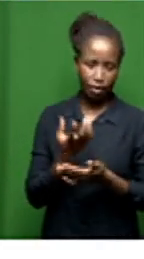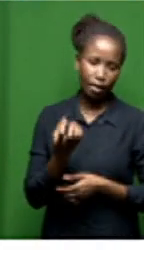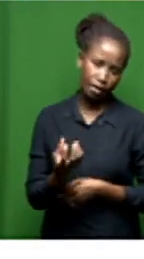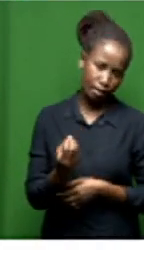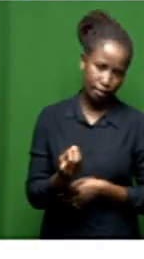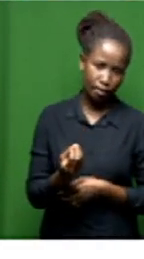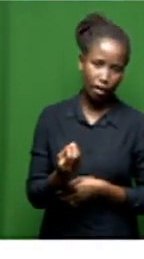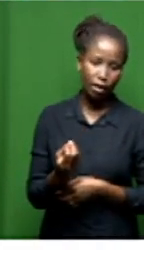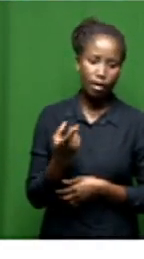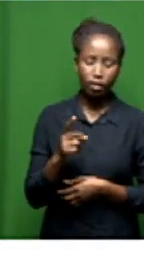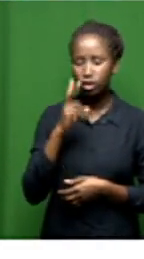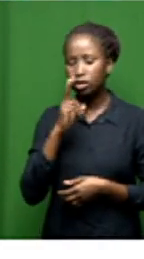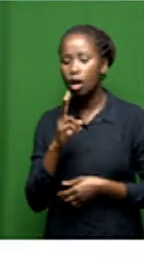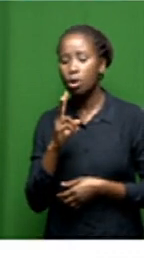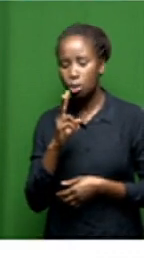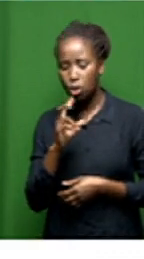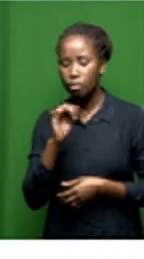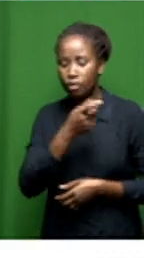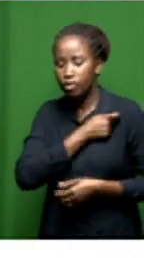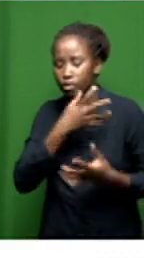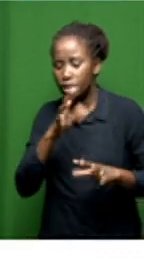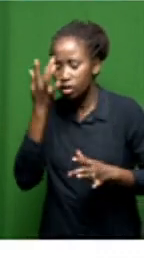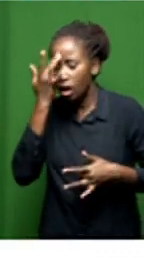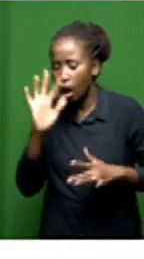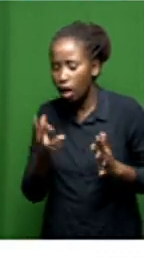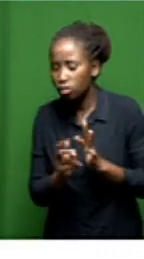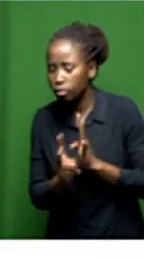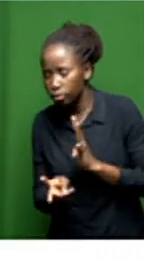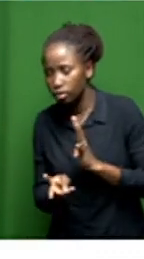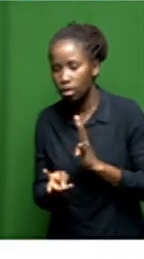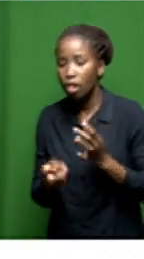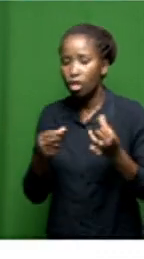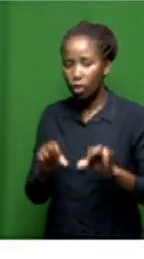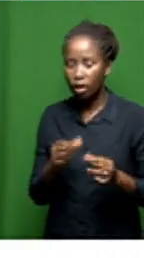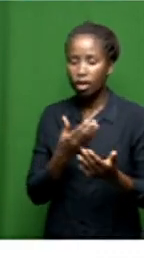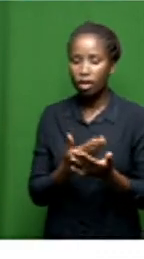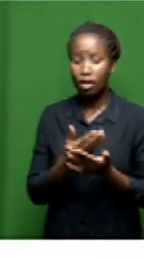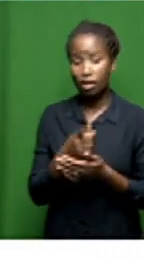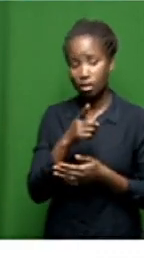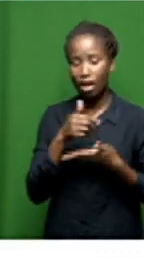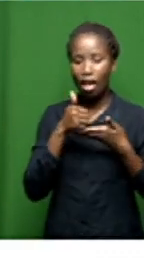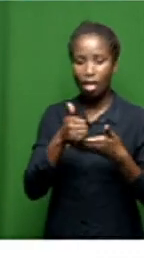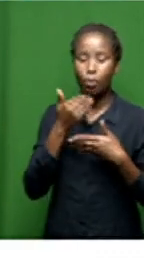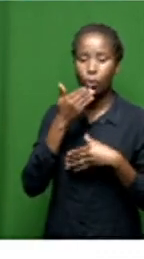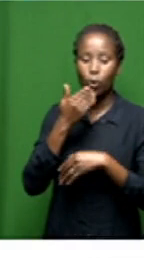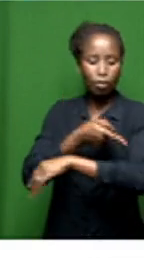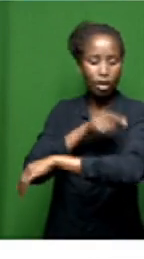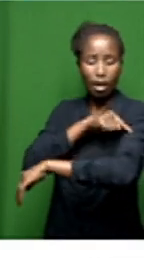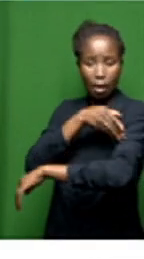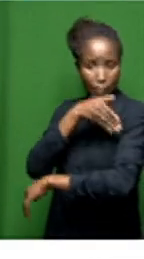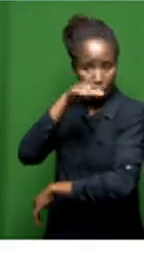what is the side effect to what is not the side effect. And then it gives empowerment to health professionals,